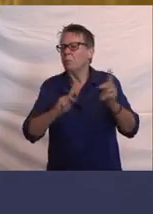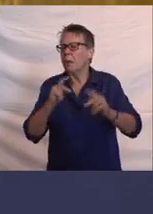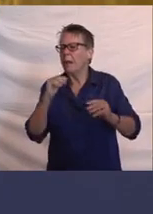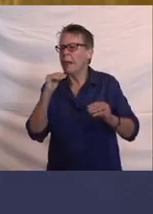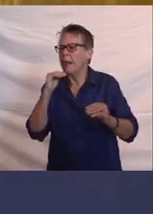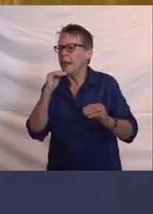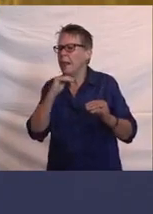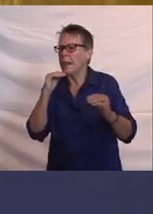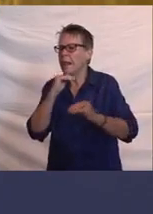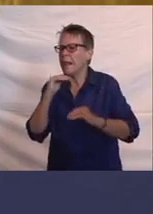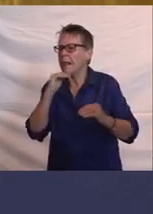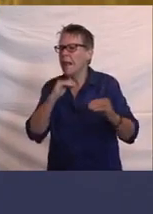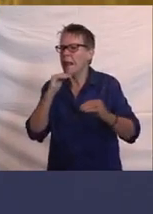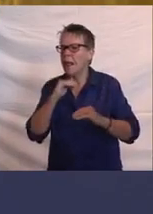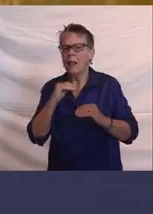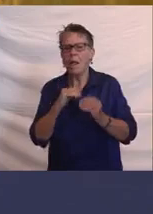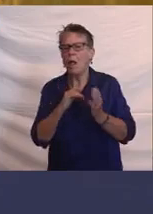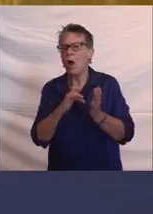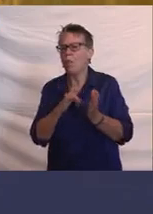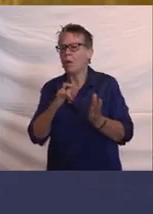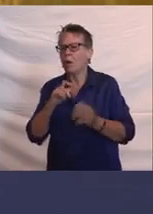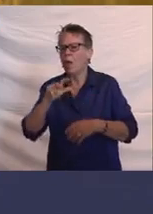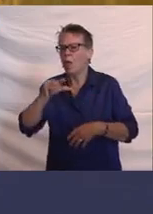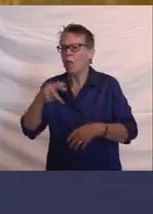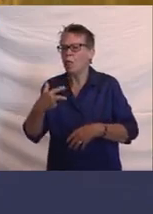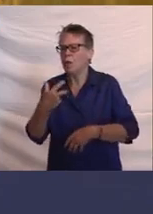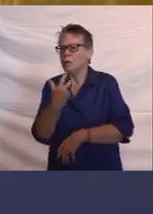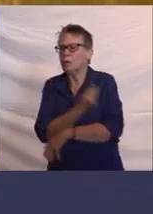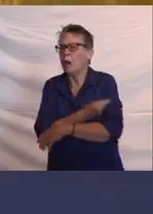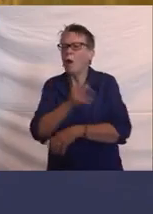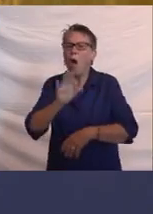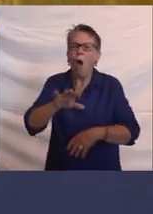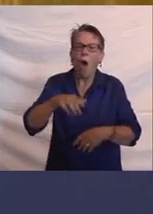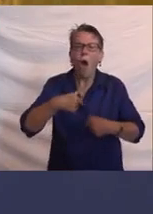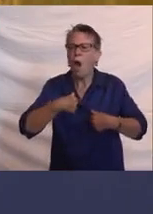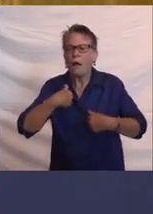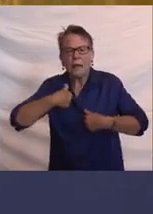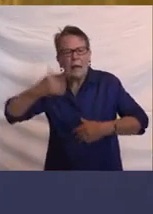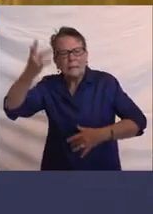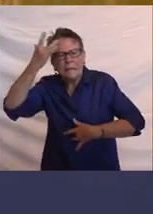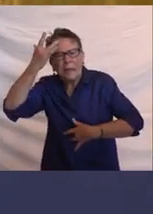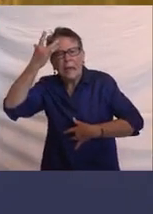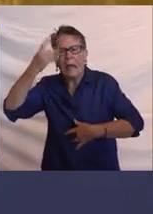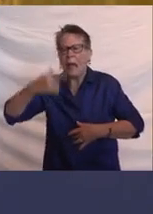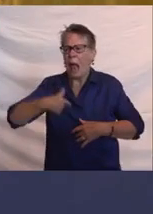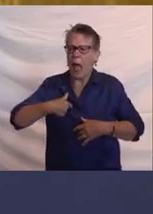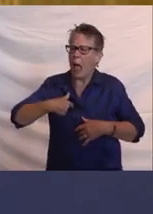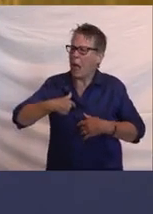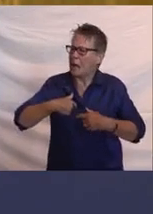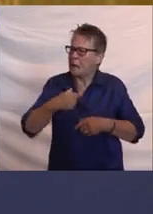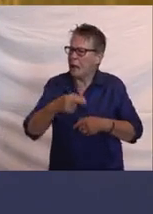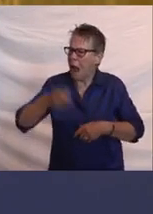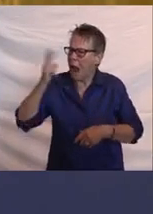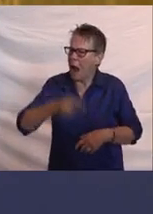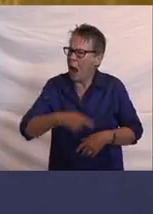making up something so that they can get it. Is anything like that happened here? Do you advise against people doing